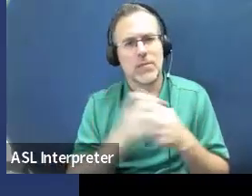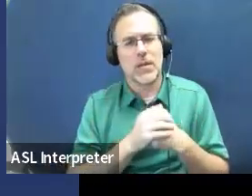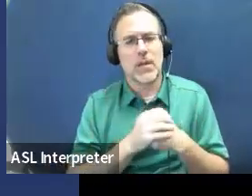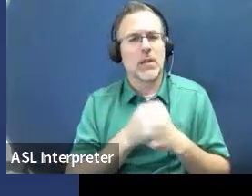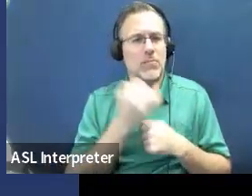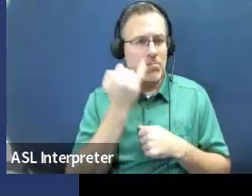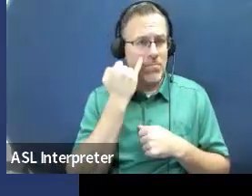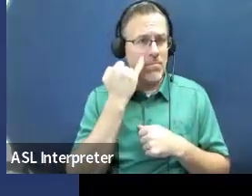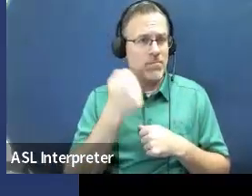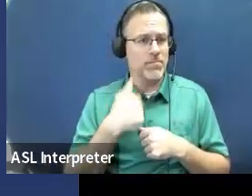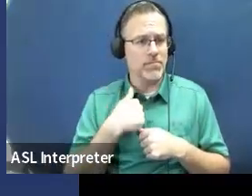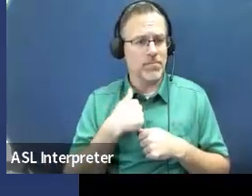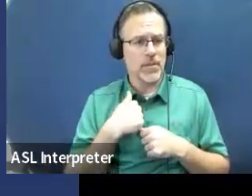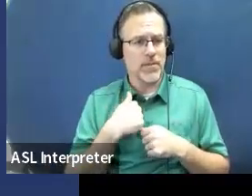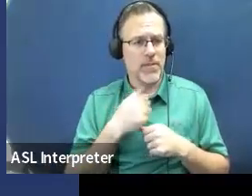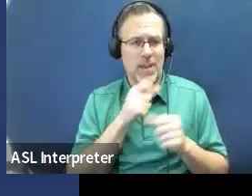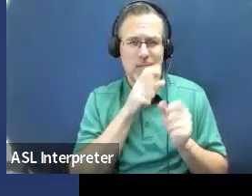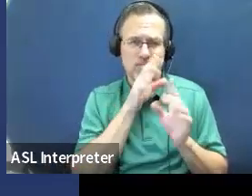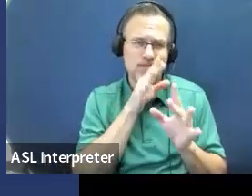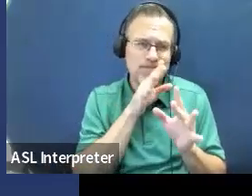I am happy to